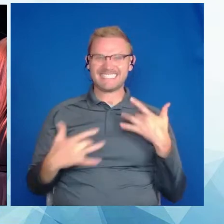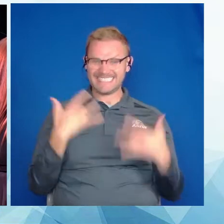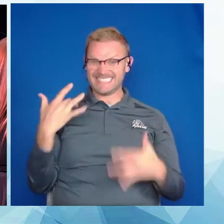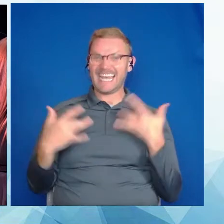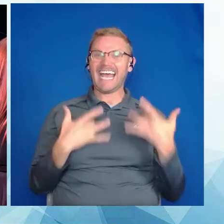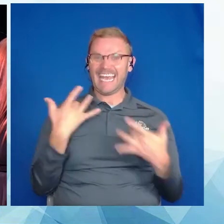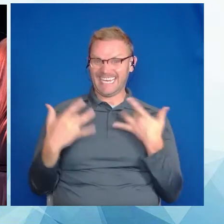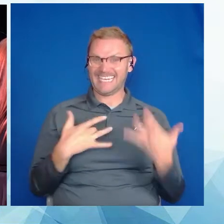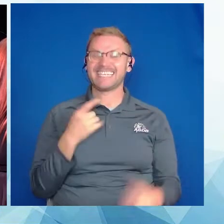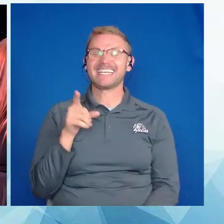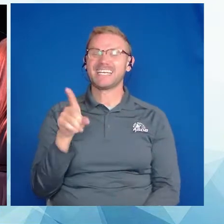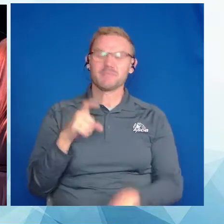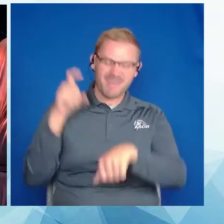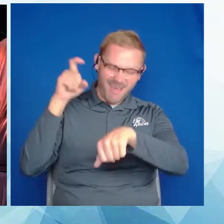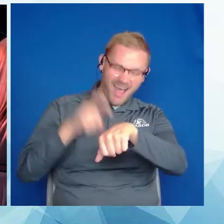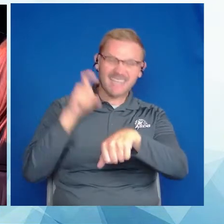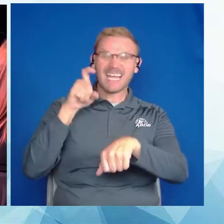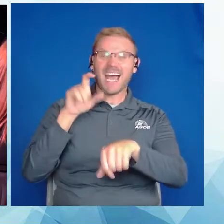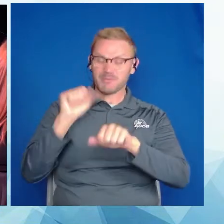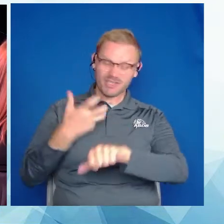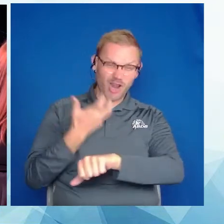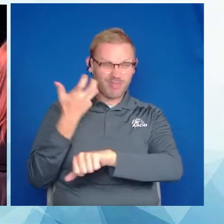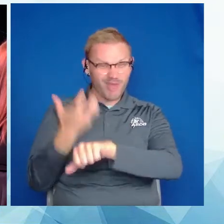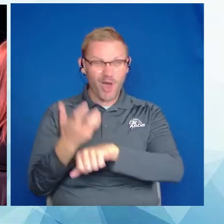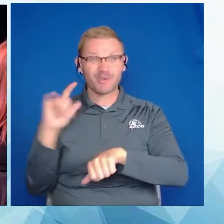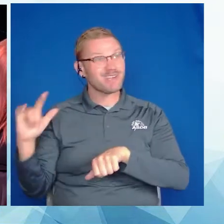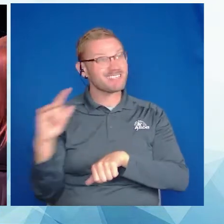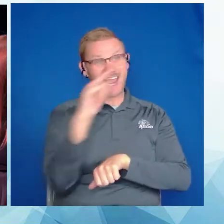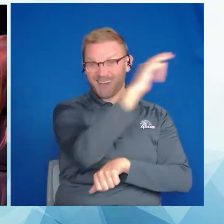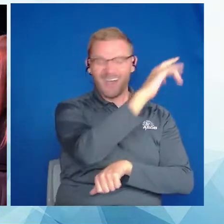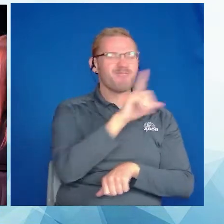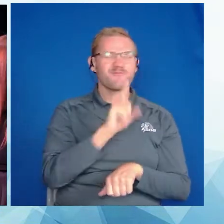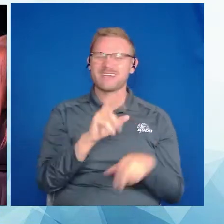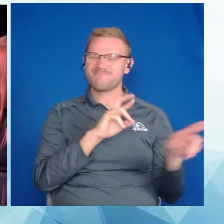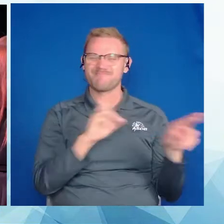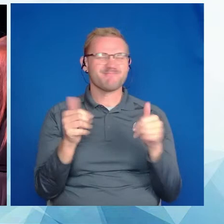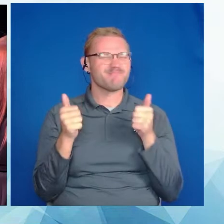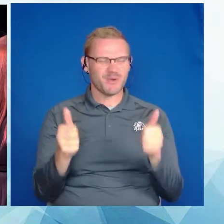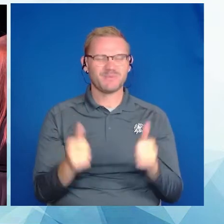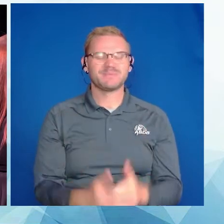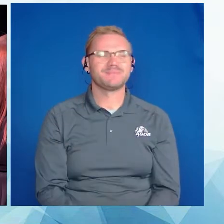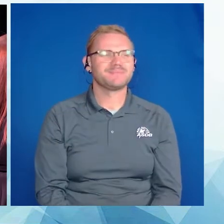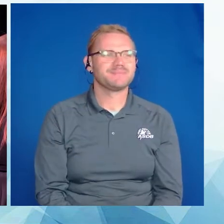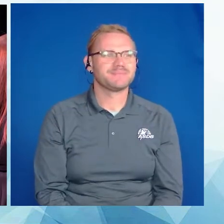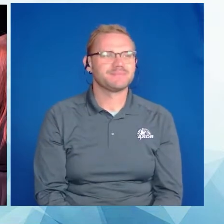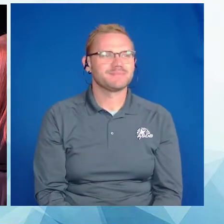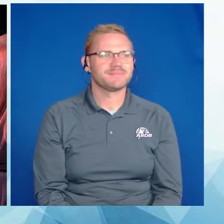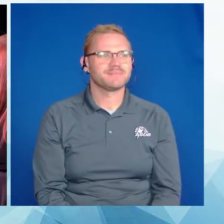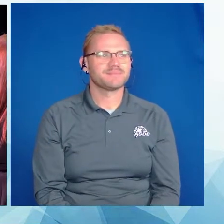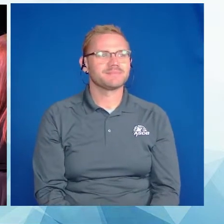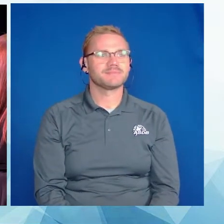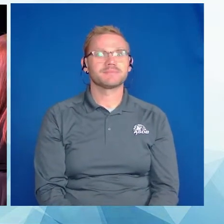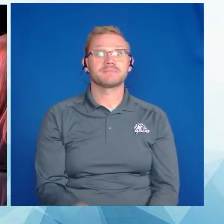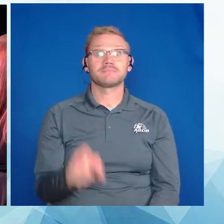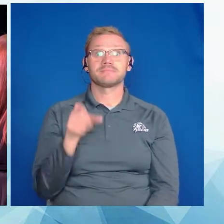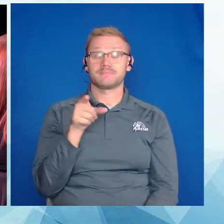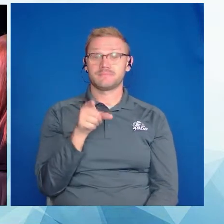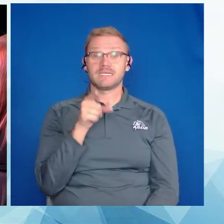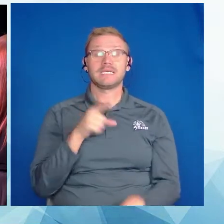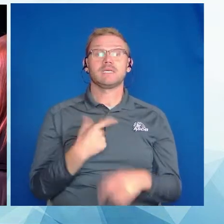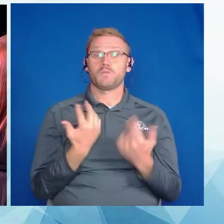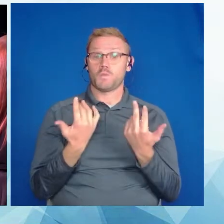that it would be on time. It looked like it was going to be ready to take off. He sat with the